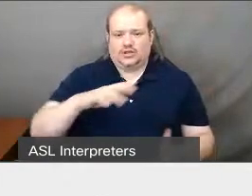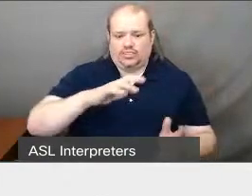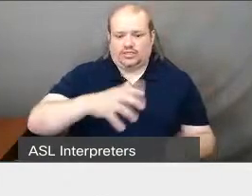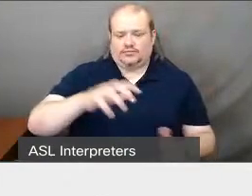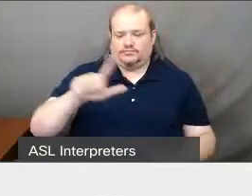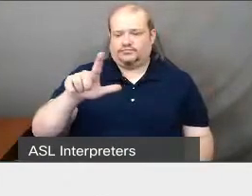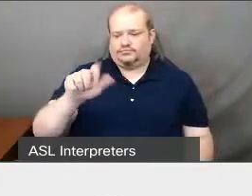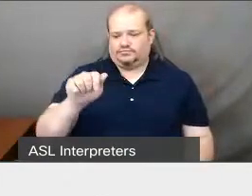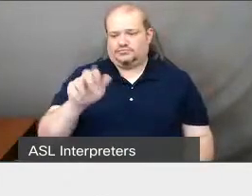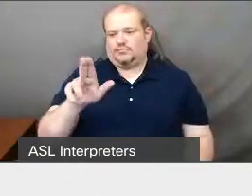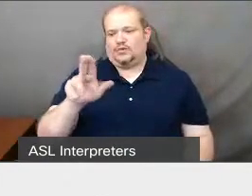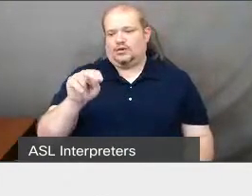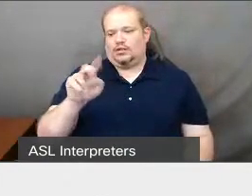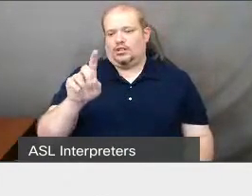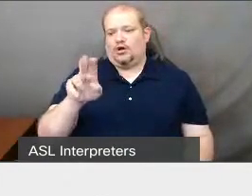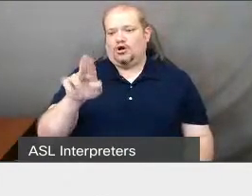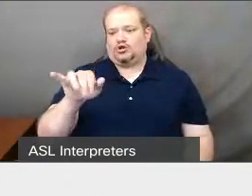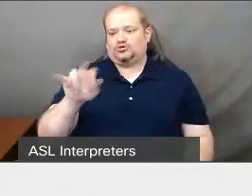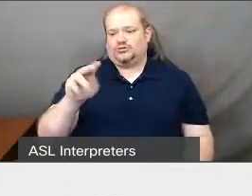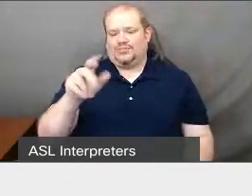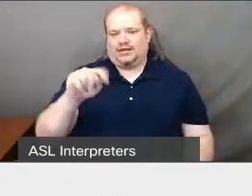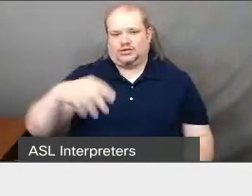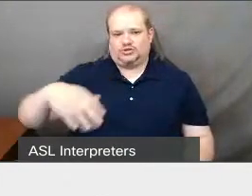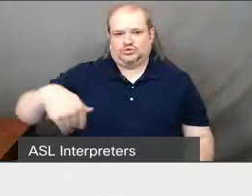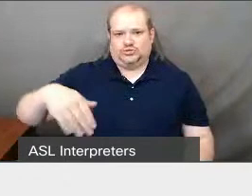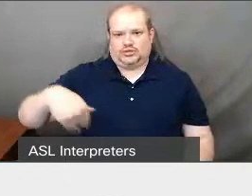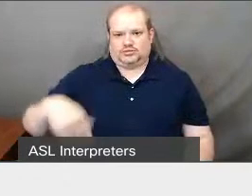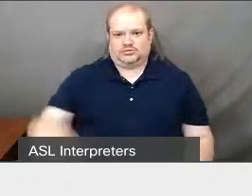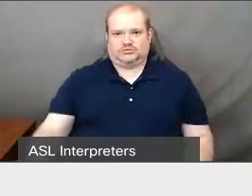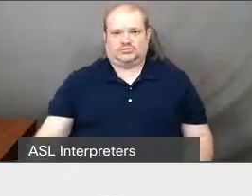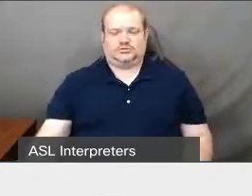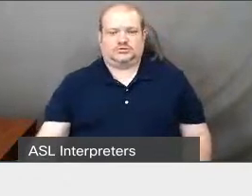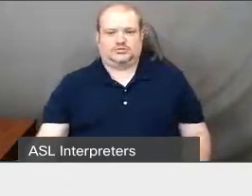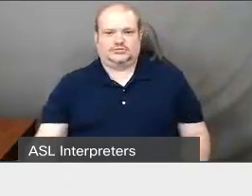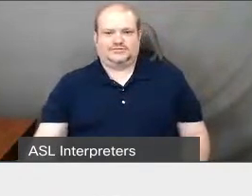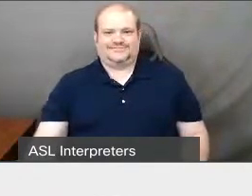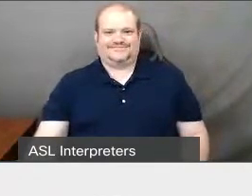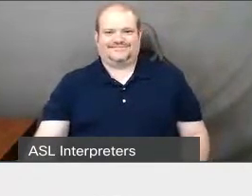Laundromat? Yeah, that. Too late. Okay.